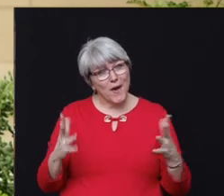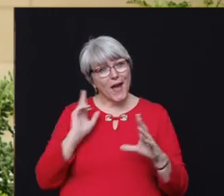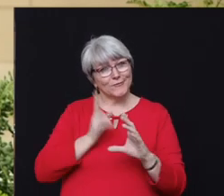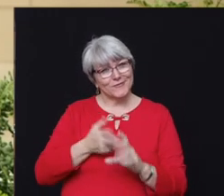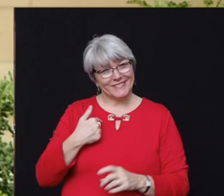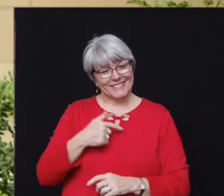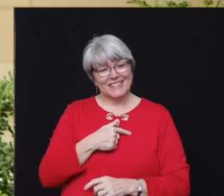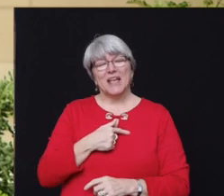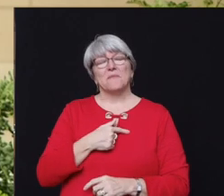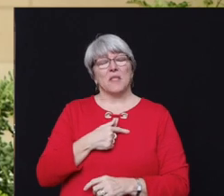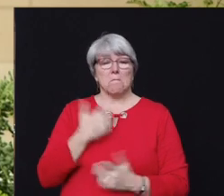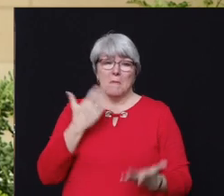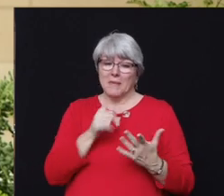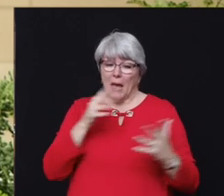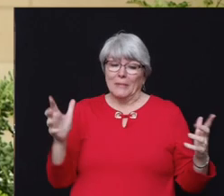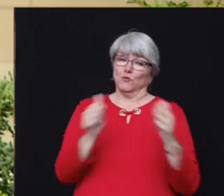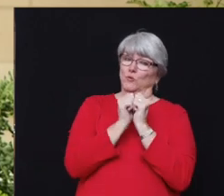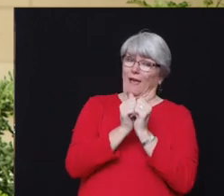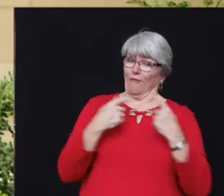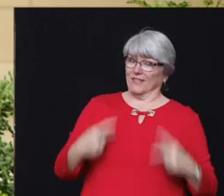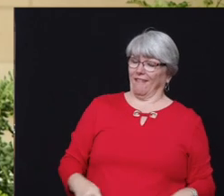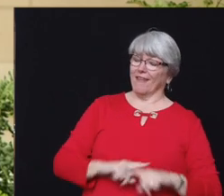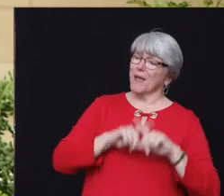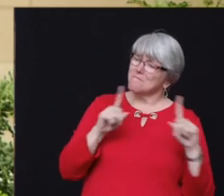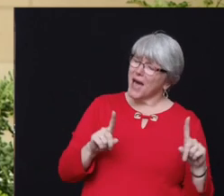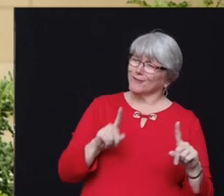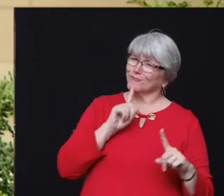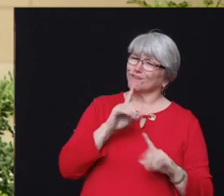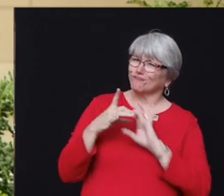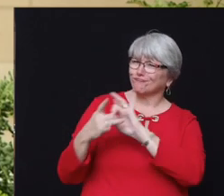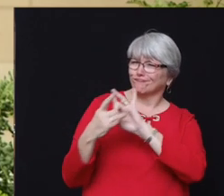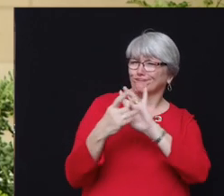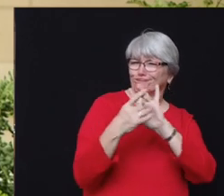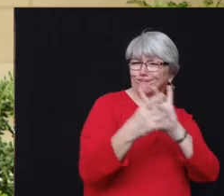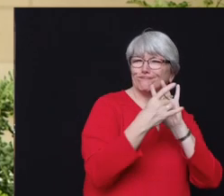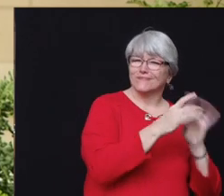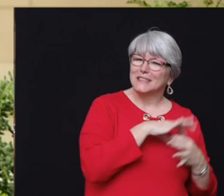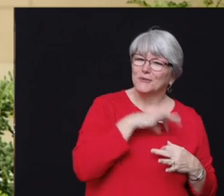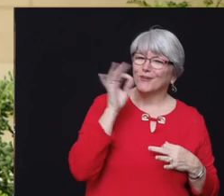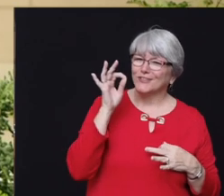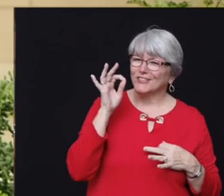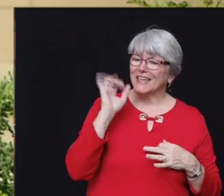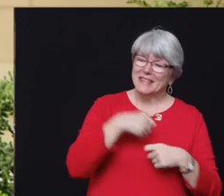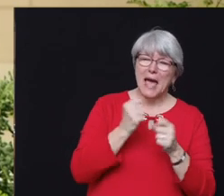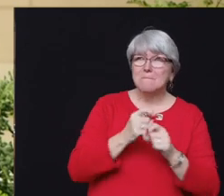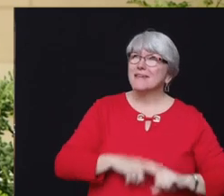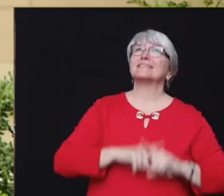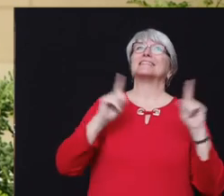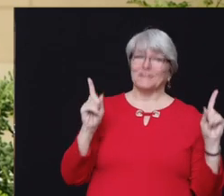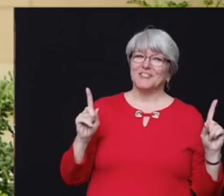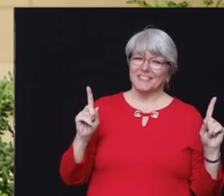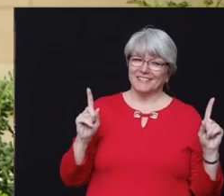here. You know, we may not be together physically, but we're very much together spiritually, and that makes all the